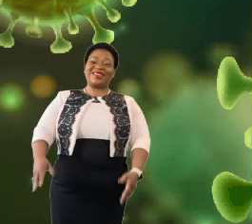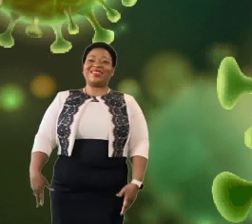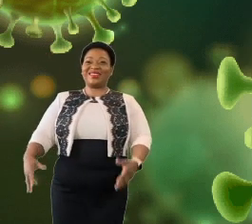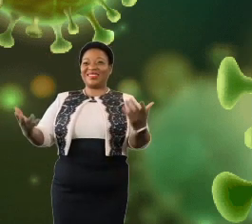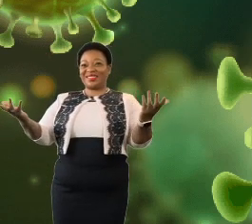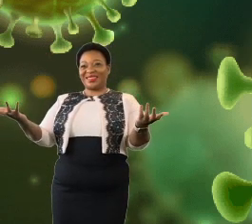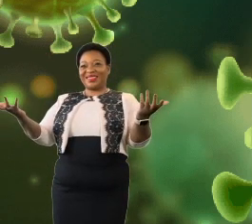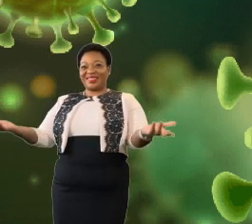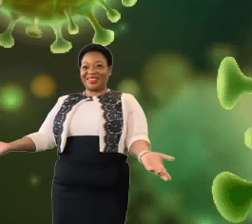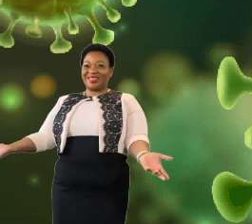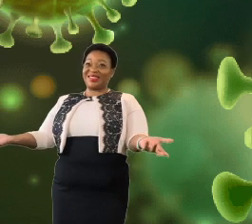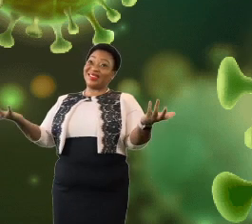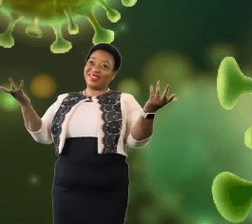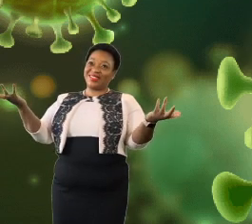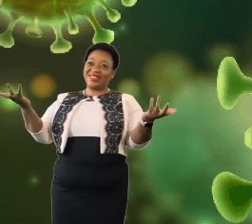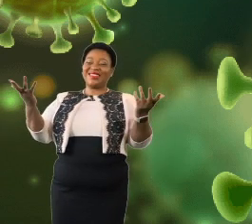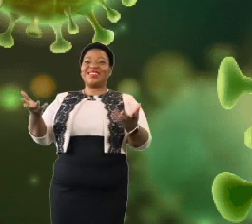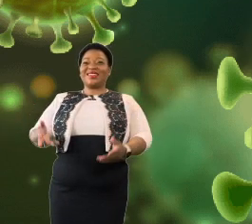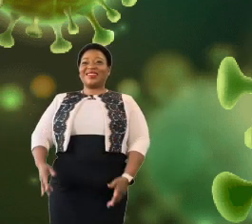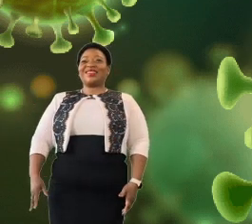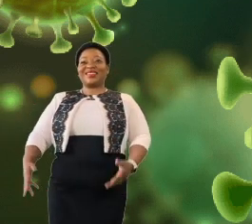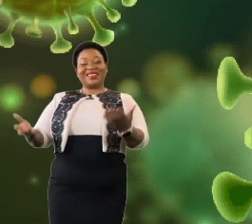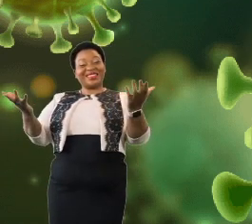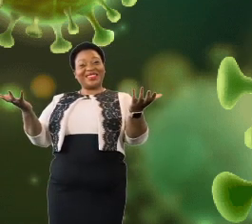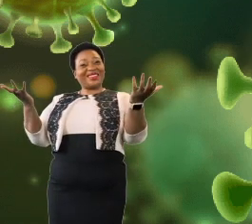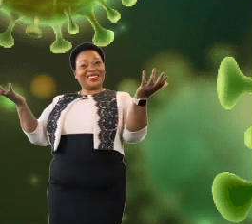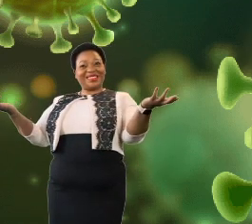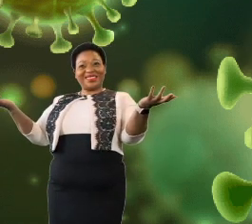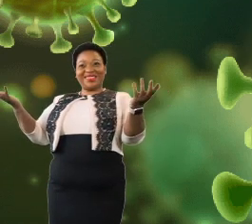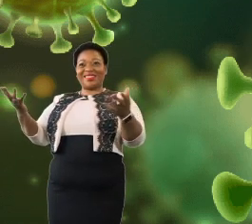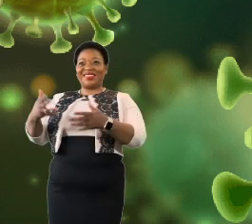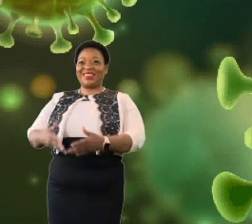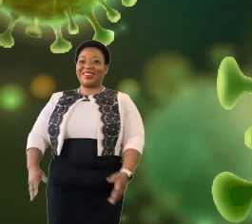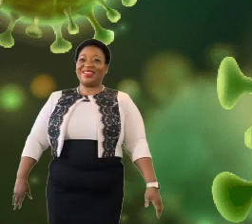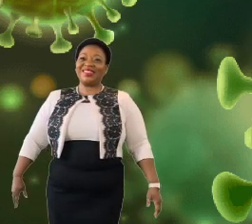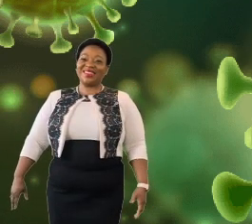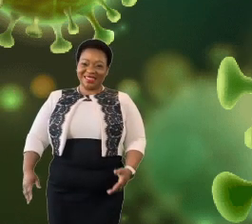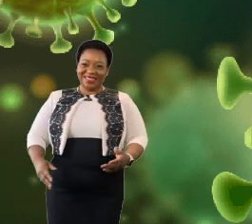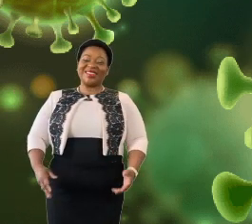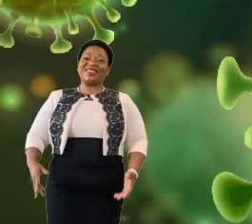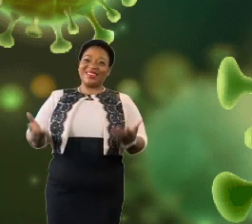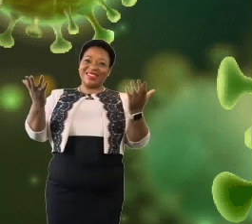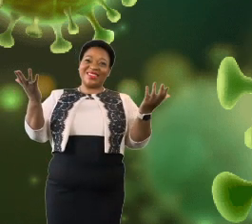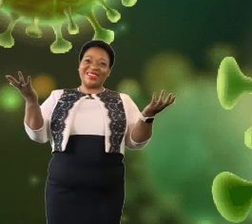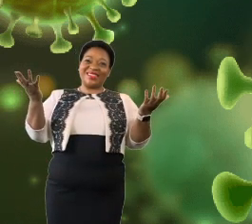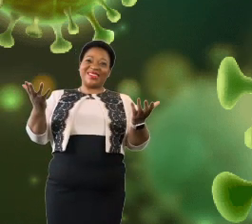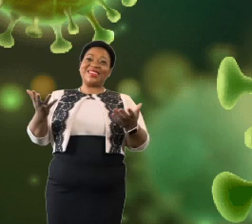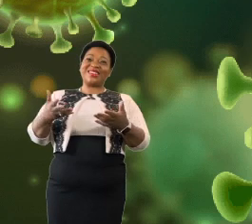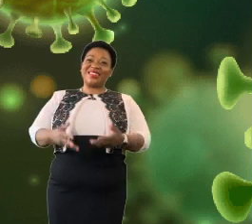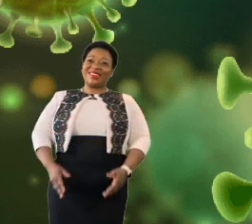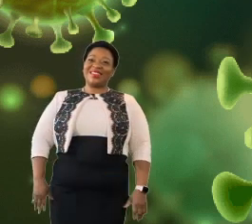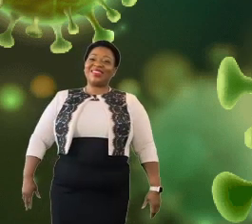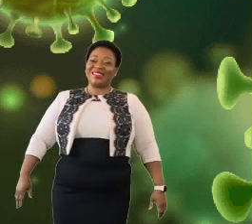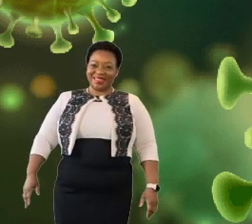stream in providing some sort of facilitation assistance. And then I believe that